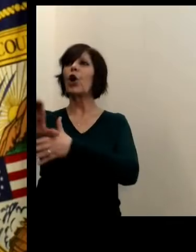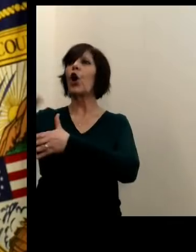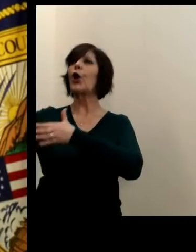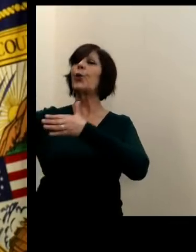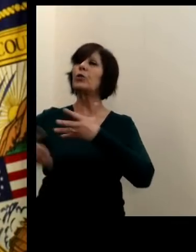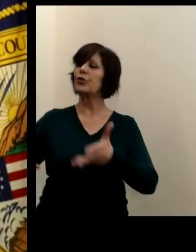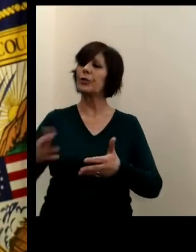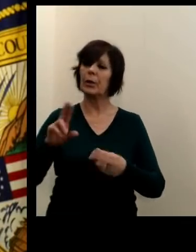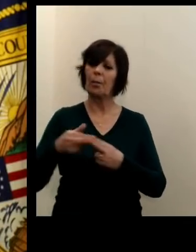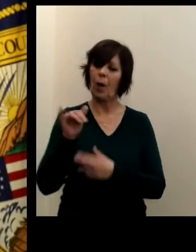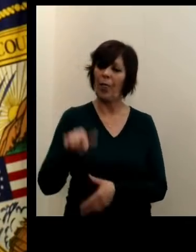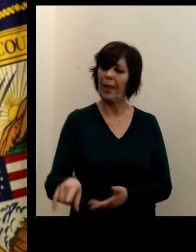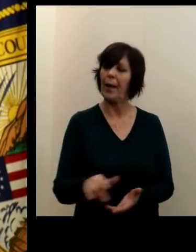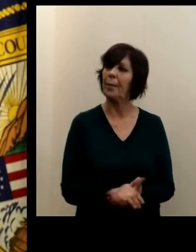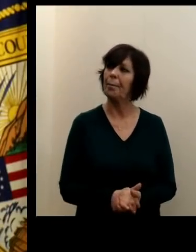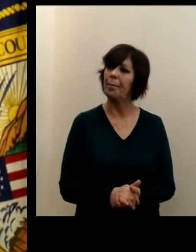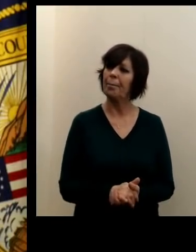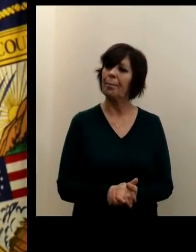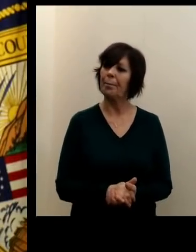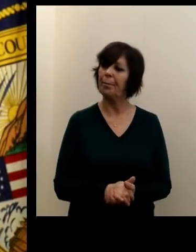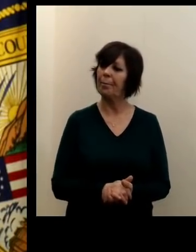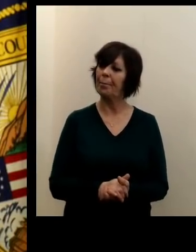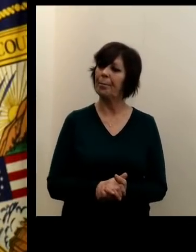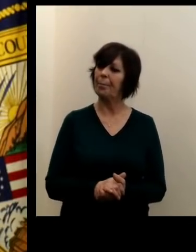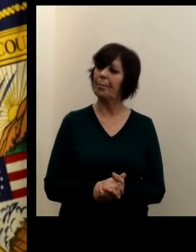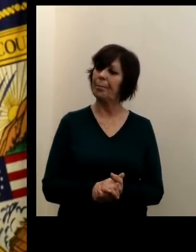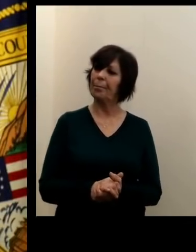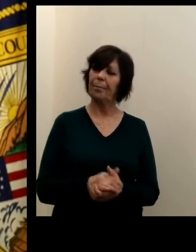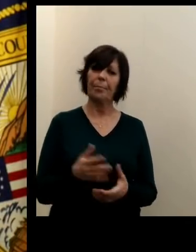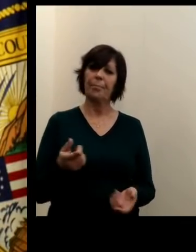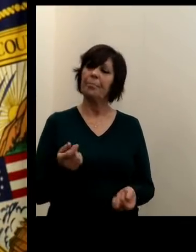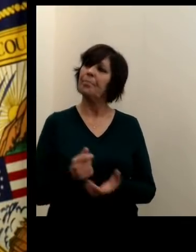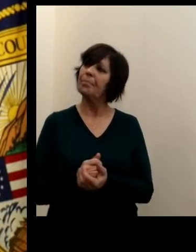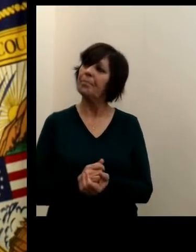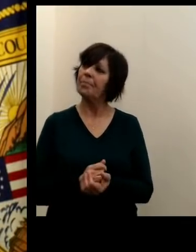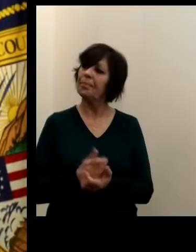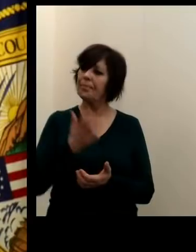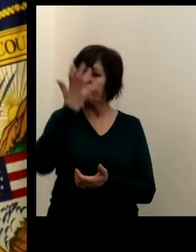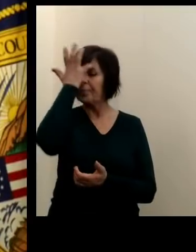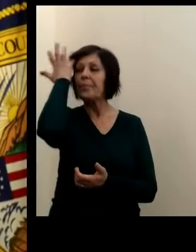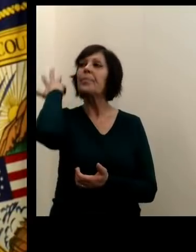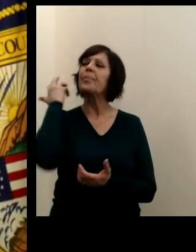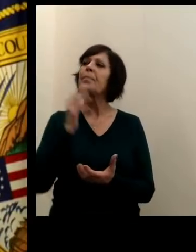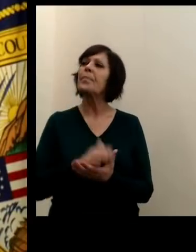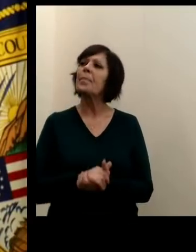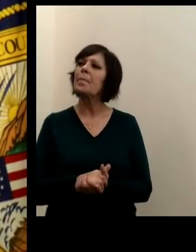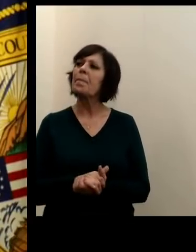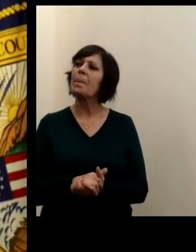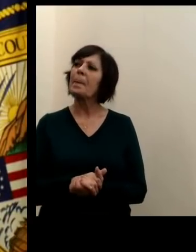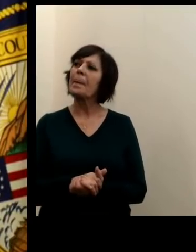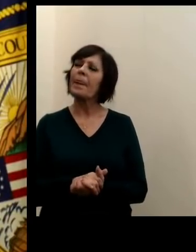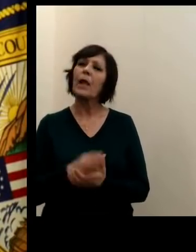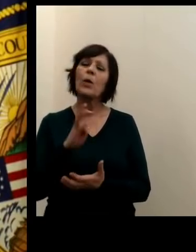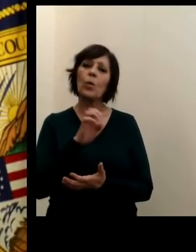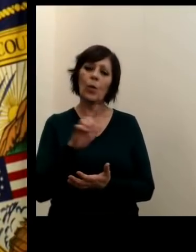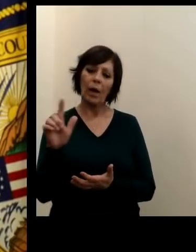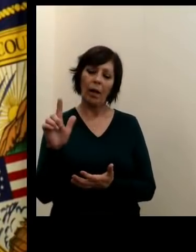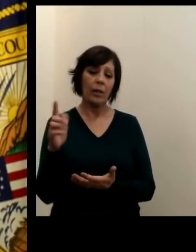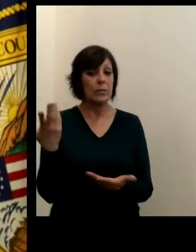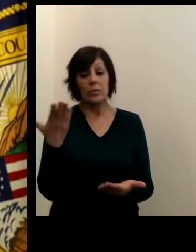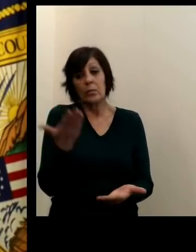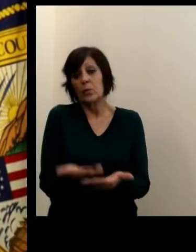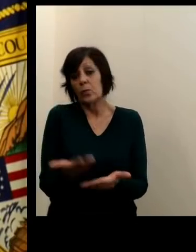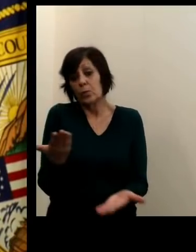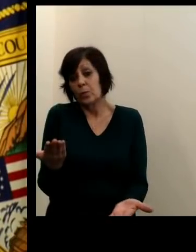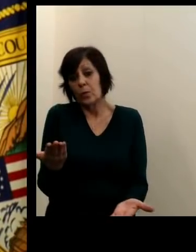in the community, given that a lot of those people were either asymptomatic or had something as minor as a runny nose? Well, it just goes to show,